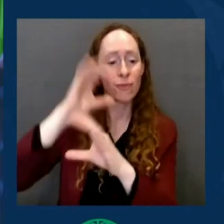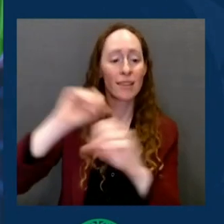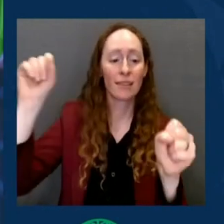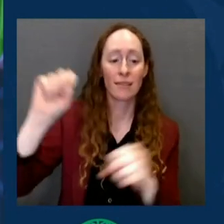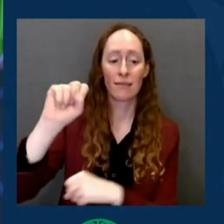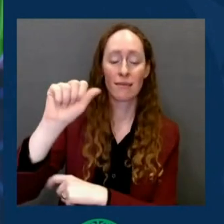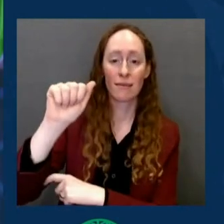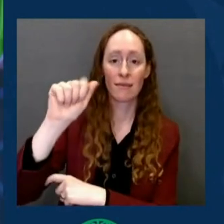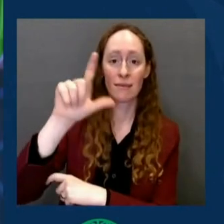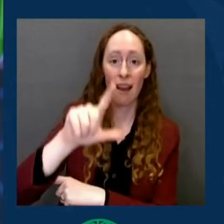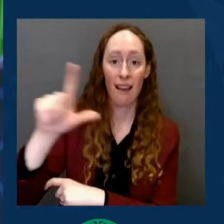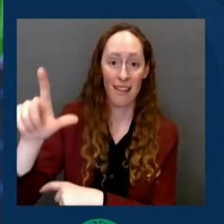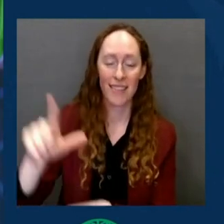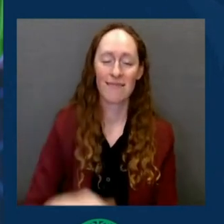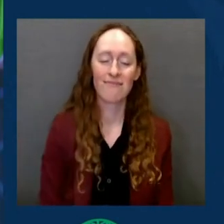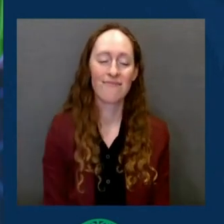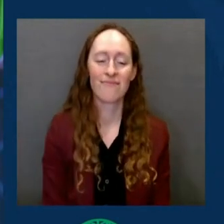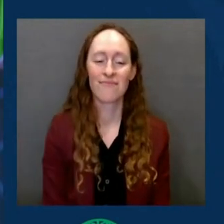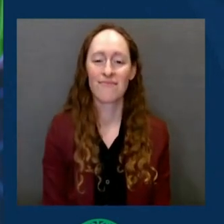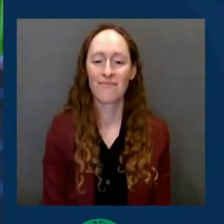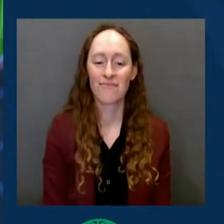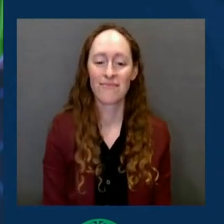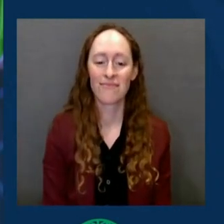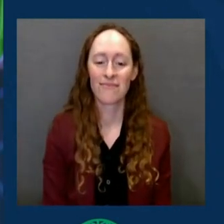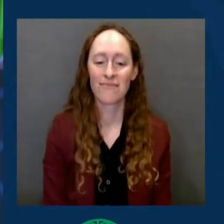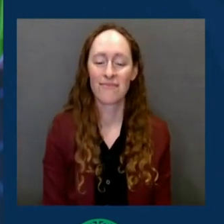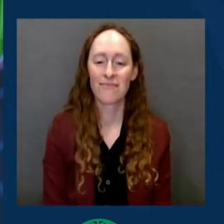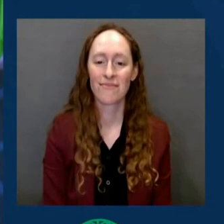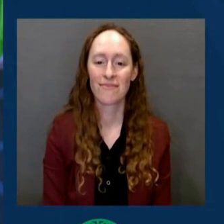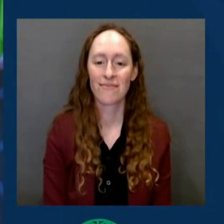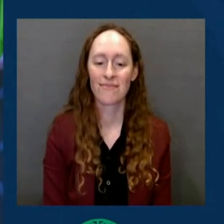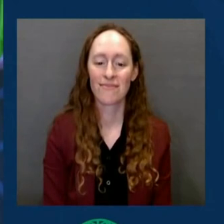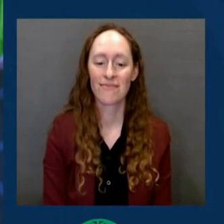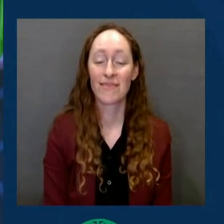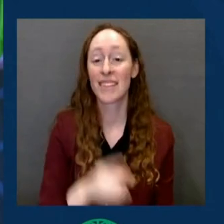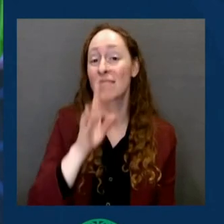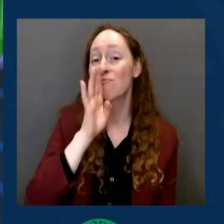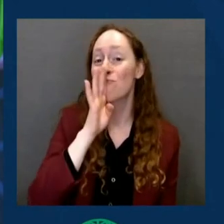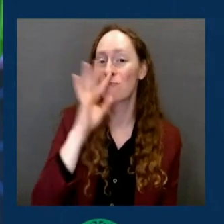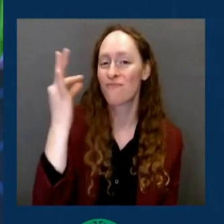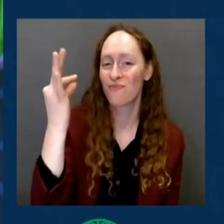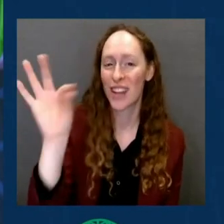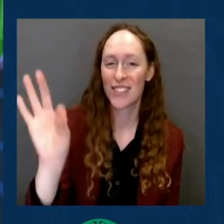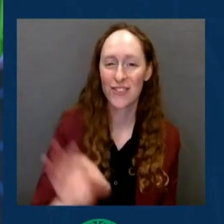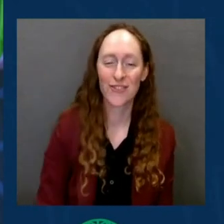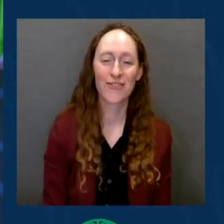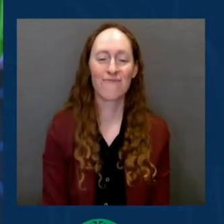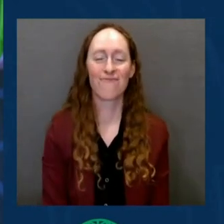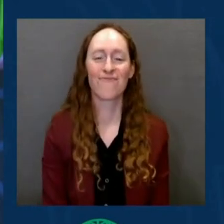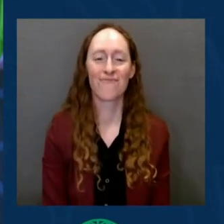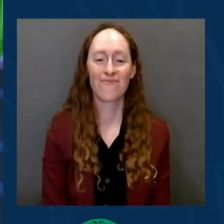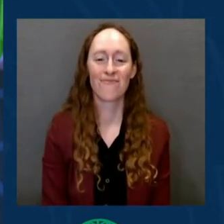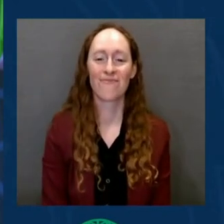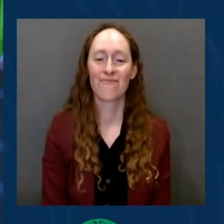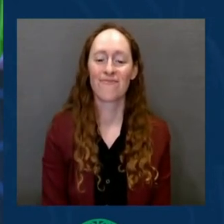Merci beaucoup, Monsieur le Secrétaire d'État, Monsieur le Président Joseph Biden, chers hôtes,